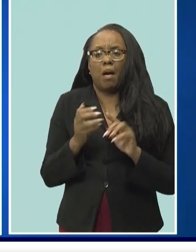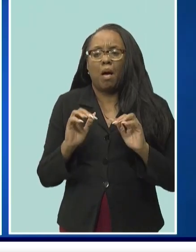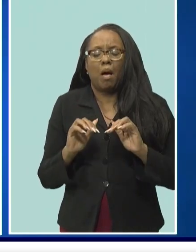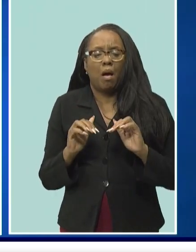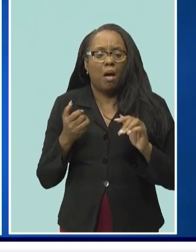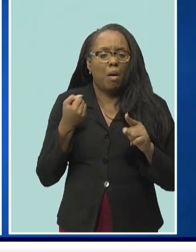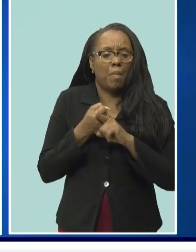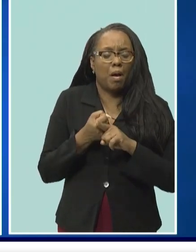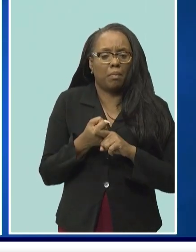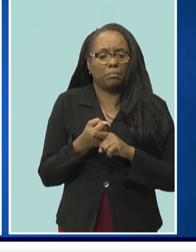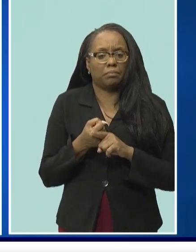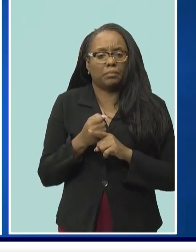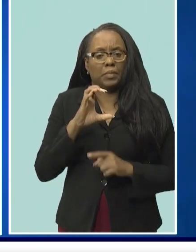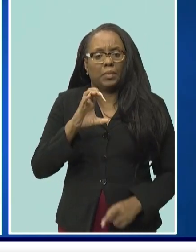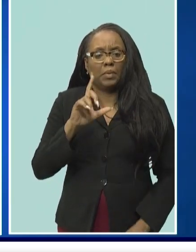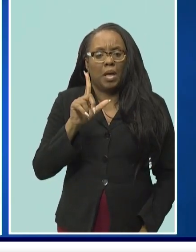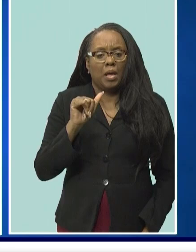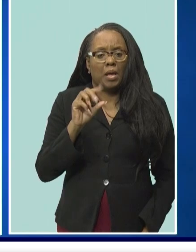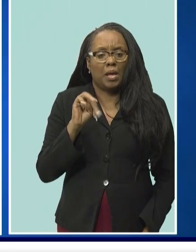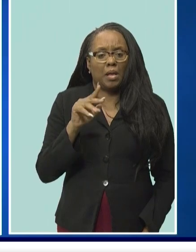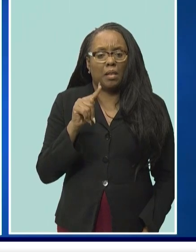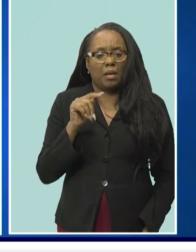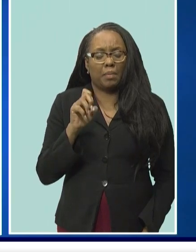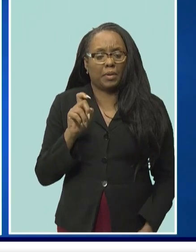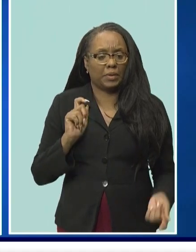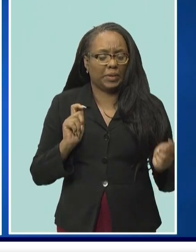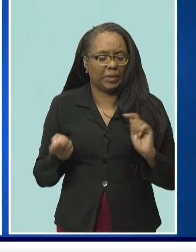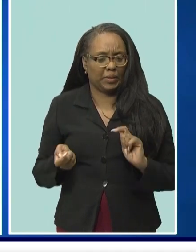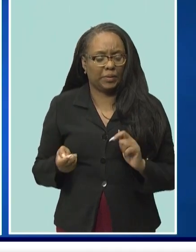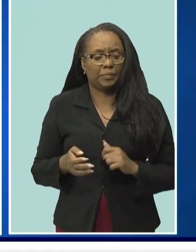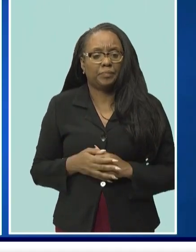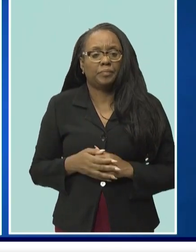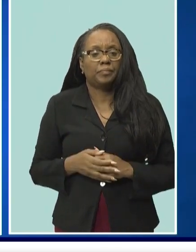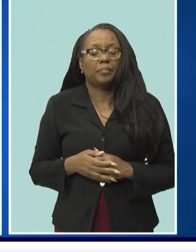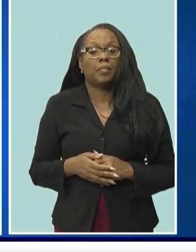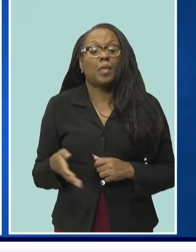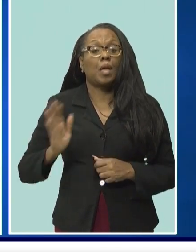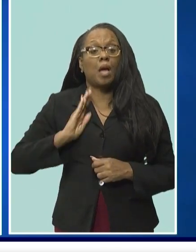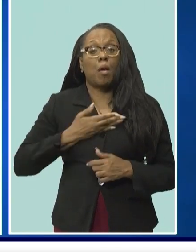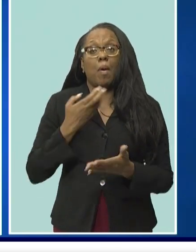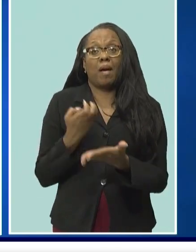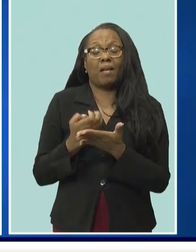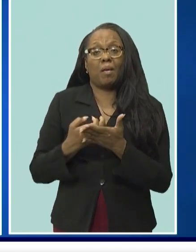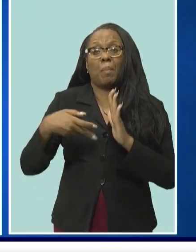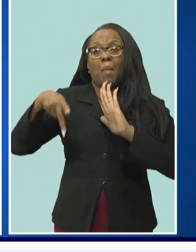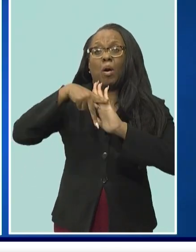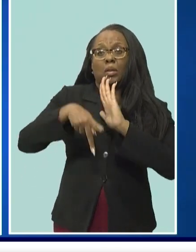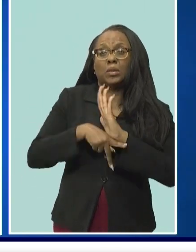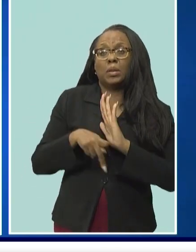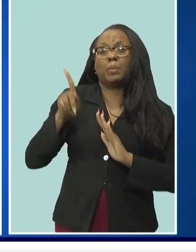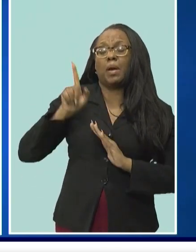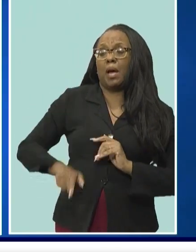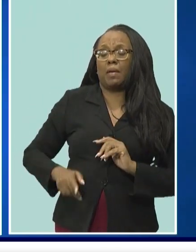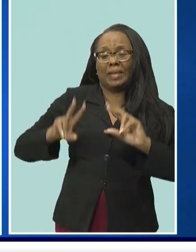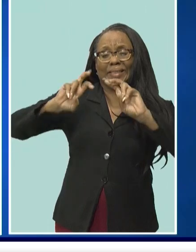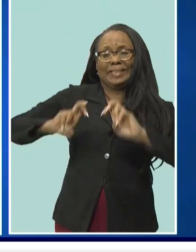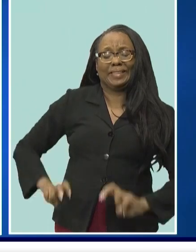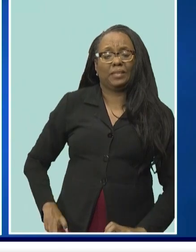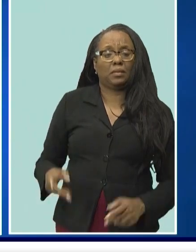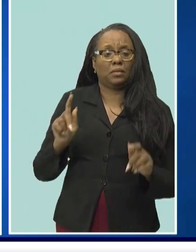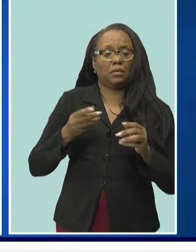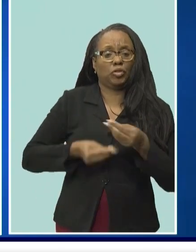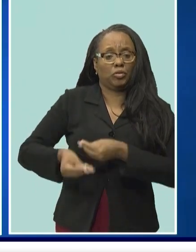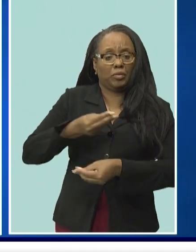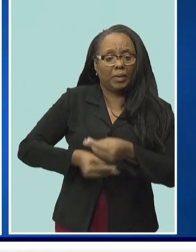think from an economic policy perspective, what we have to look at is the impacts of trade and tourism, which